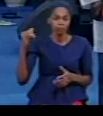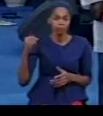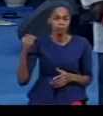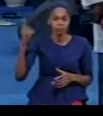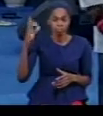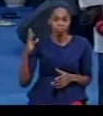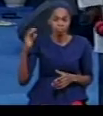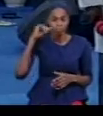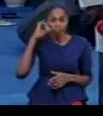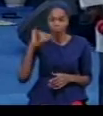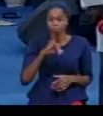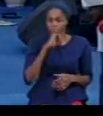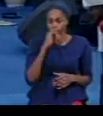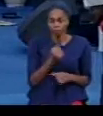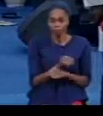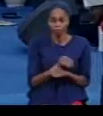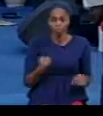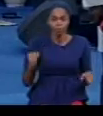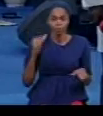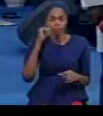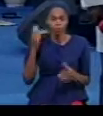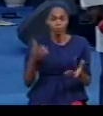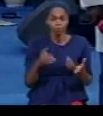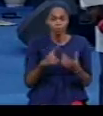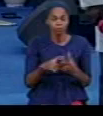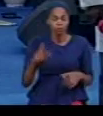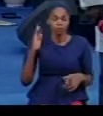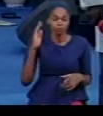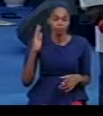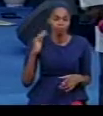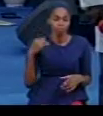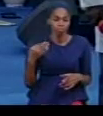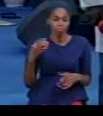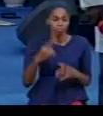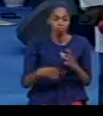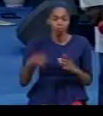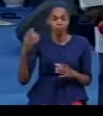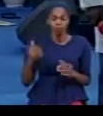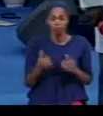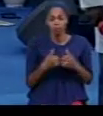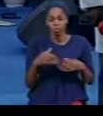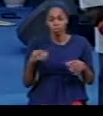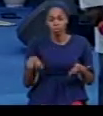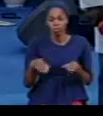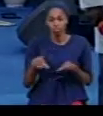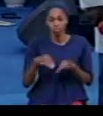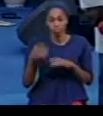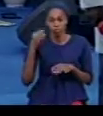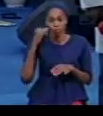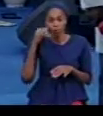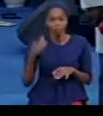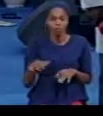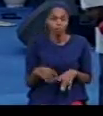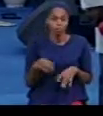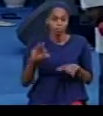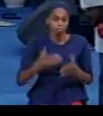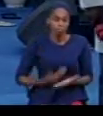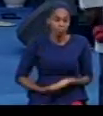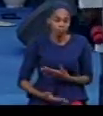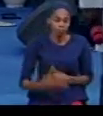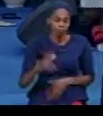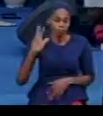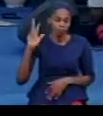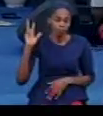Lord did for me. I gave birth to this baby on 13th February this year. Then on